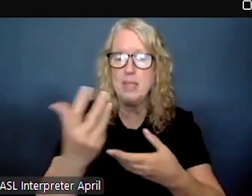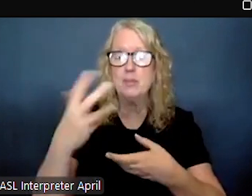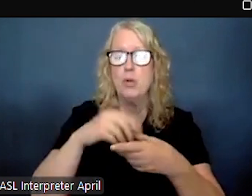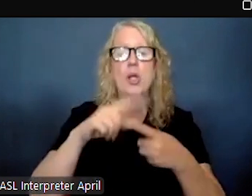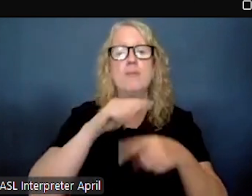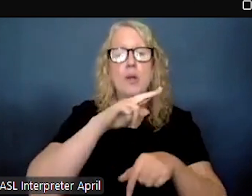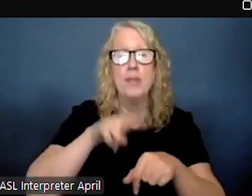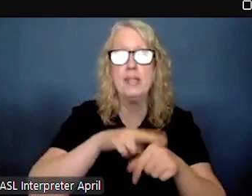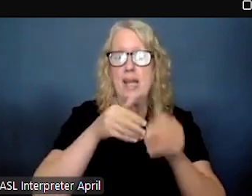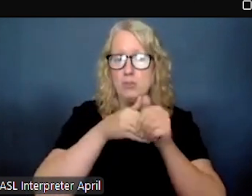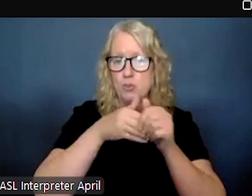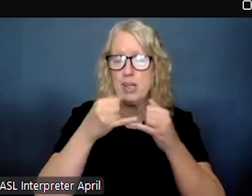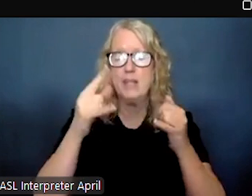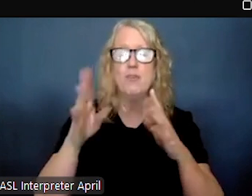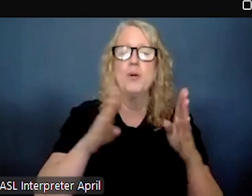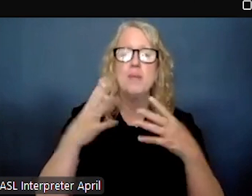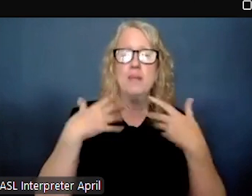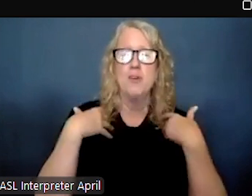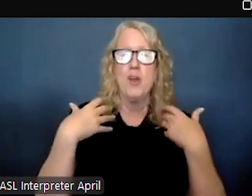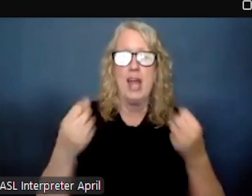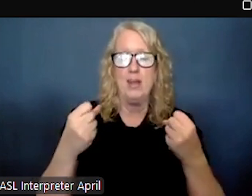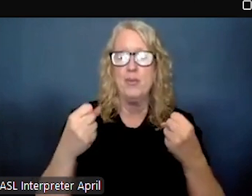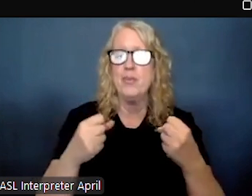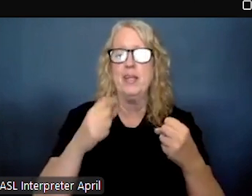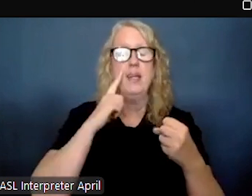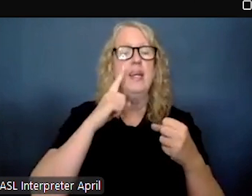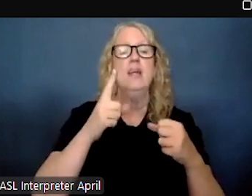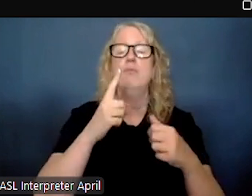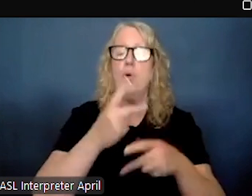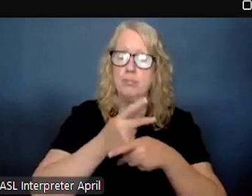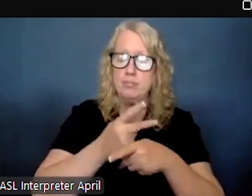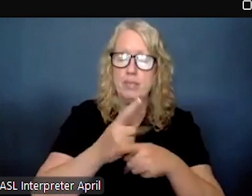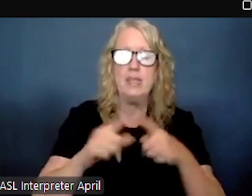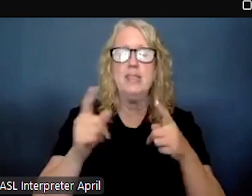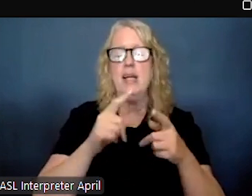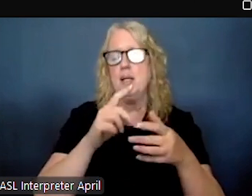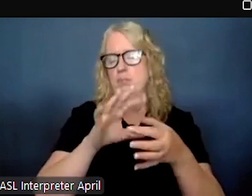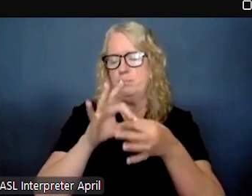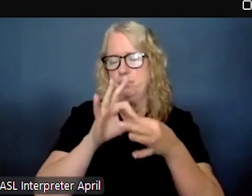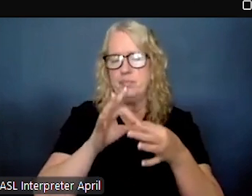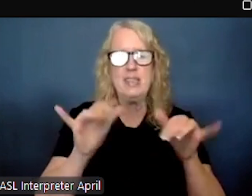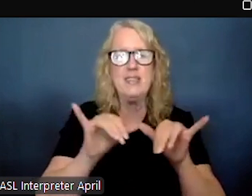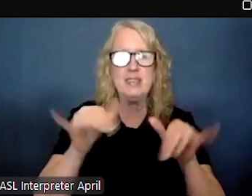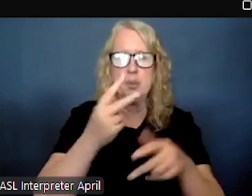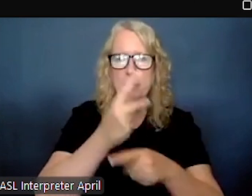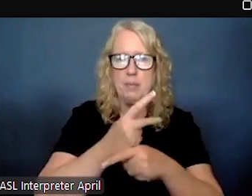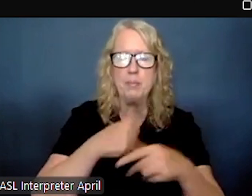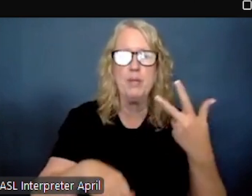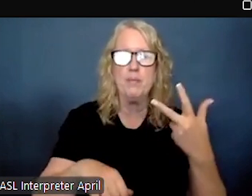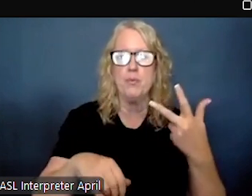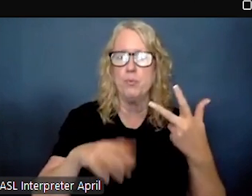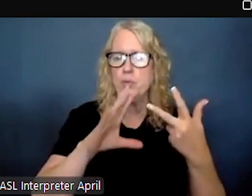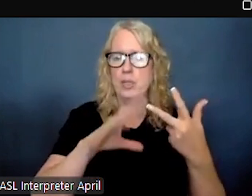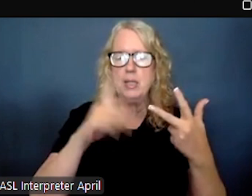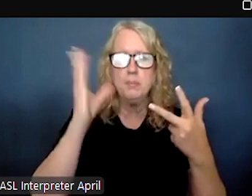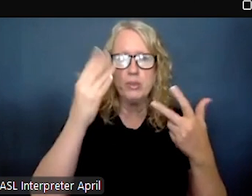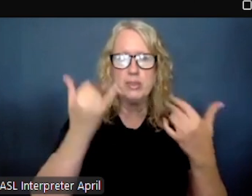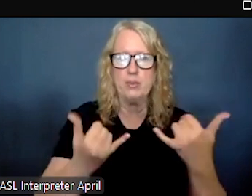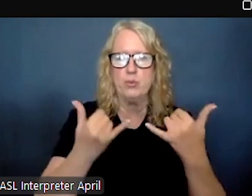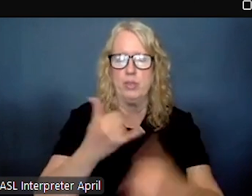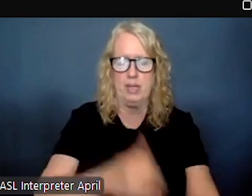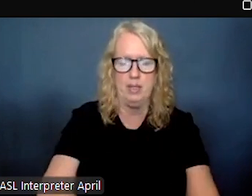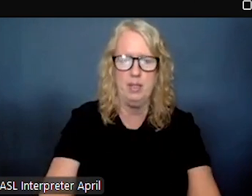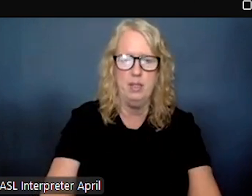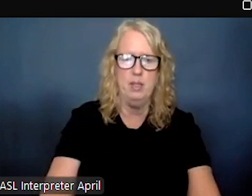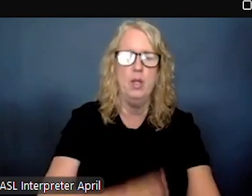National Guidelines for Behavioral Health Coordinated System of Care, and we have 3 excellent presenters today